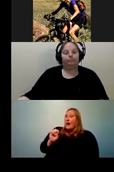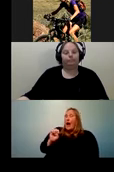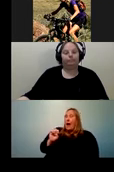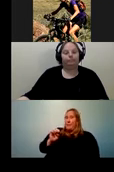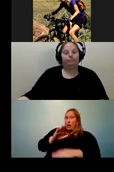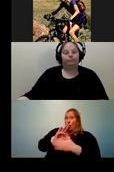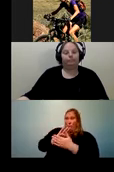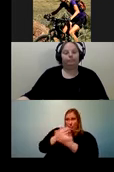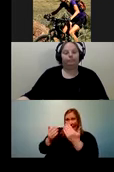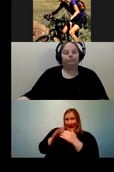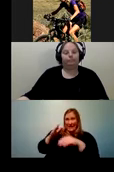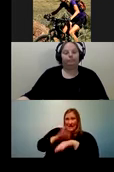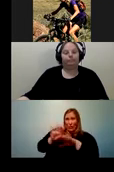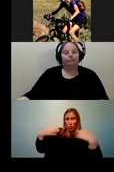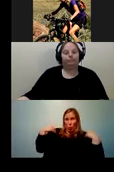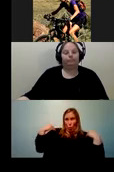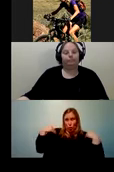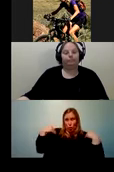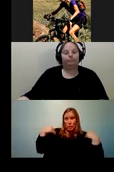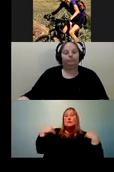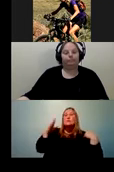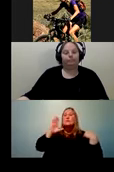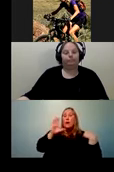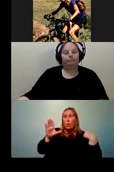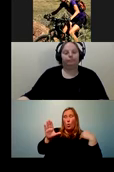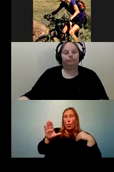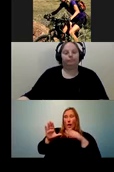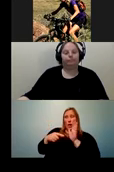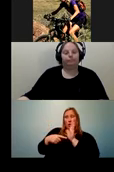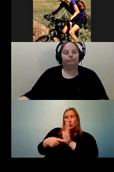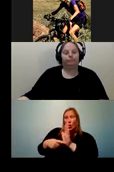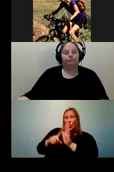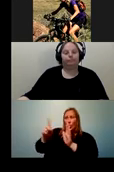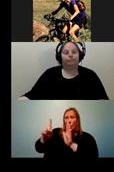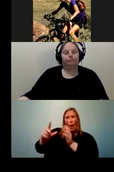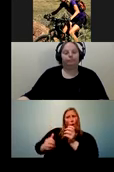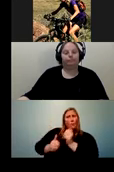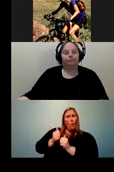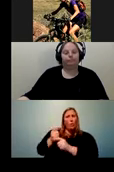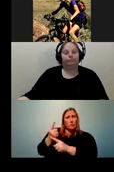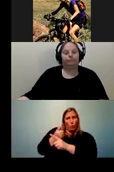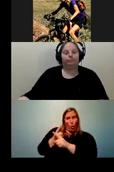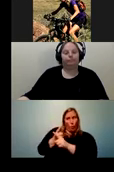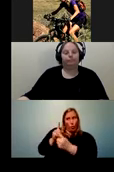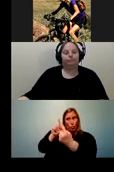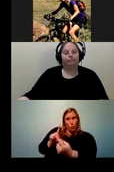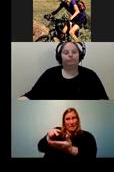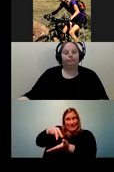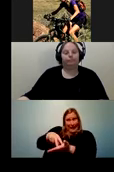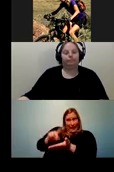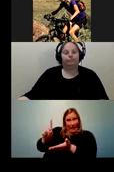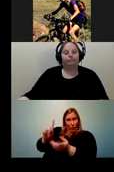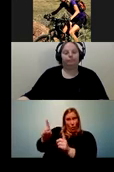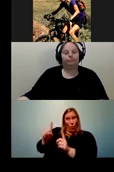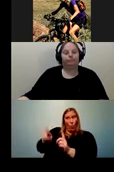shoulders, and I'm going to show you where is most appropriate to stand when you're talking to somebody." And I'd